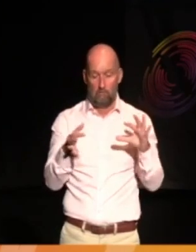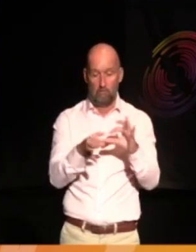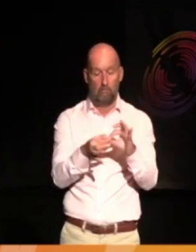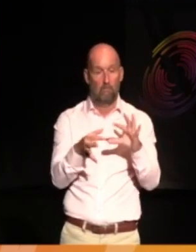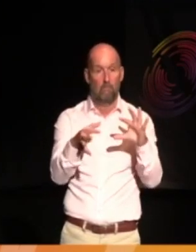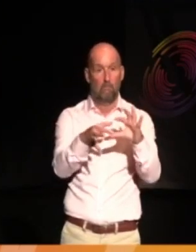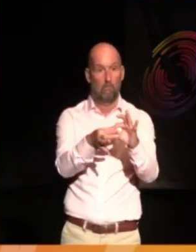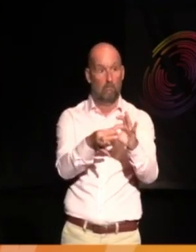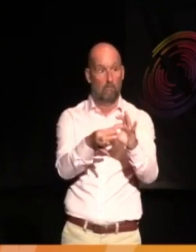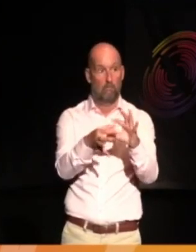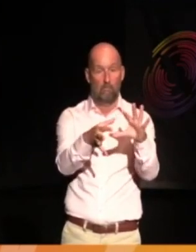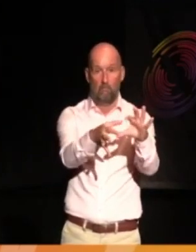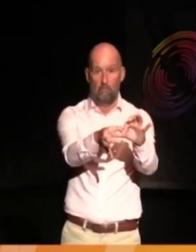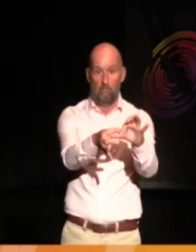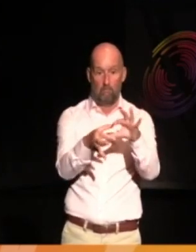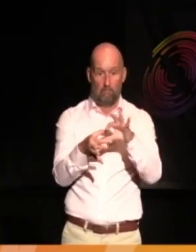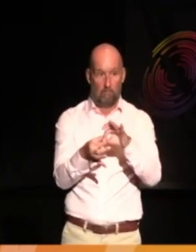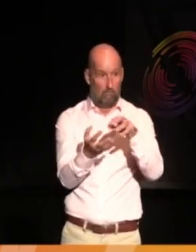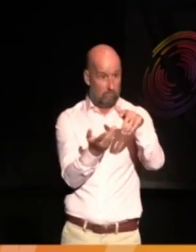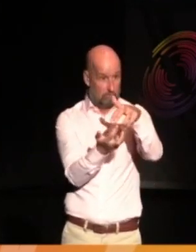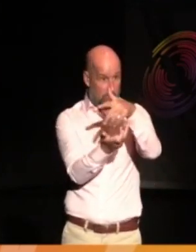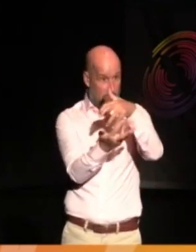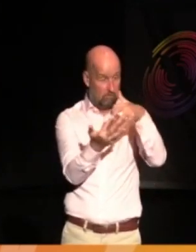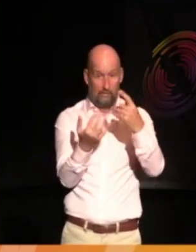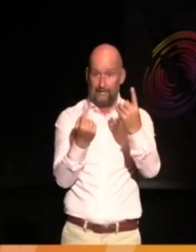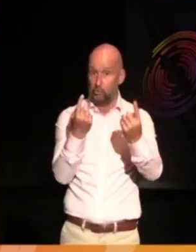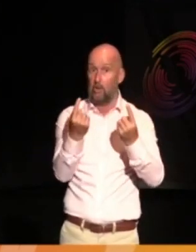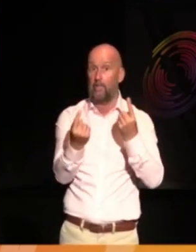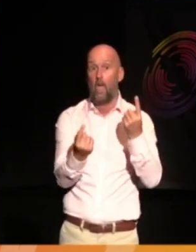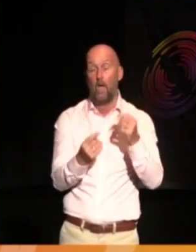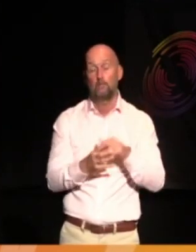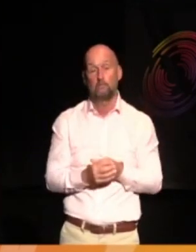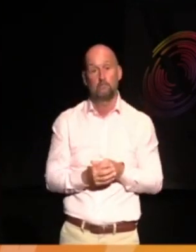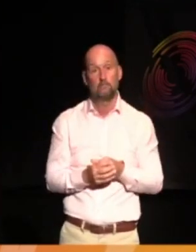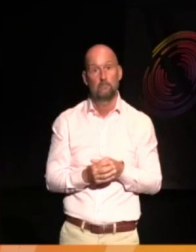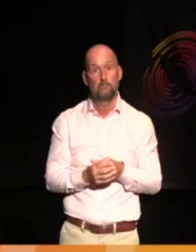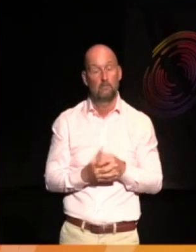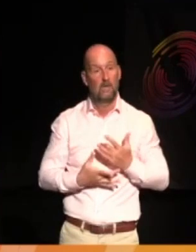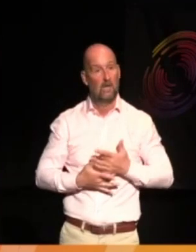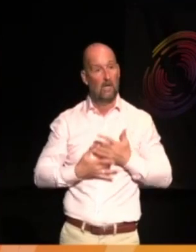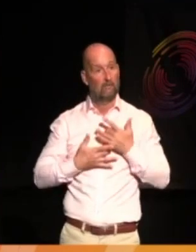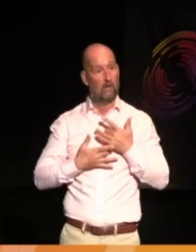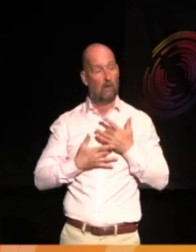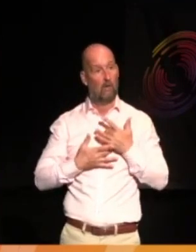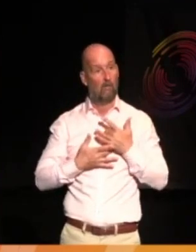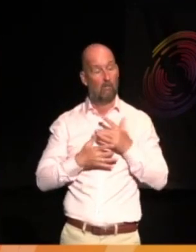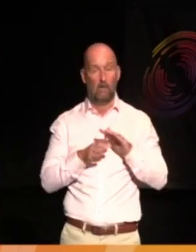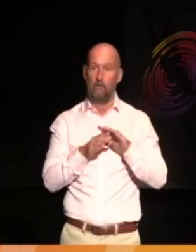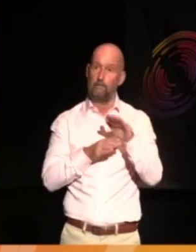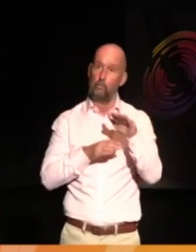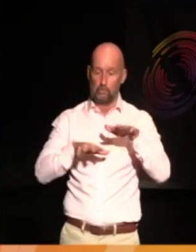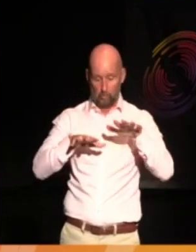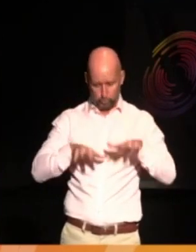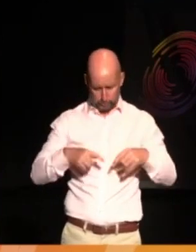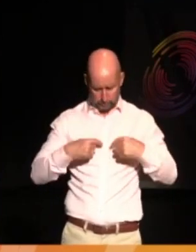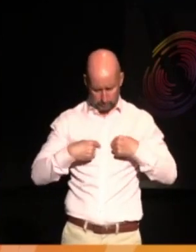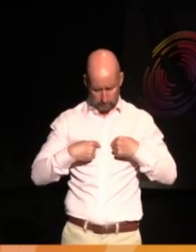other. And so I don't feel like I have a future in Britain that is